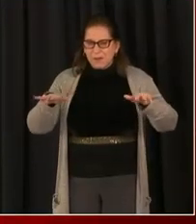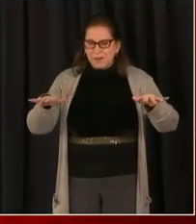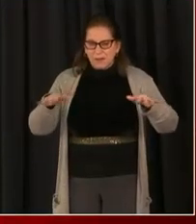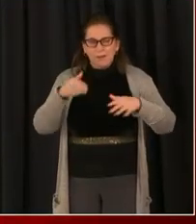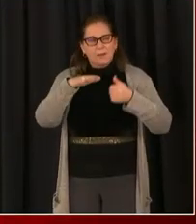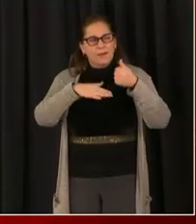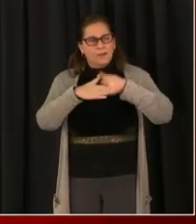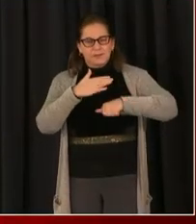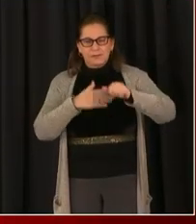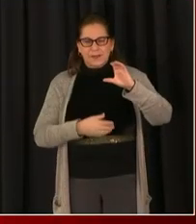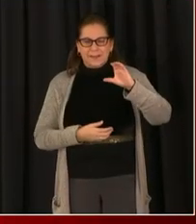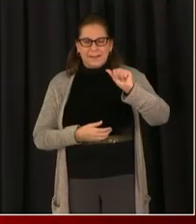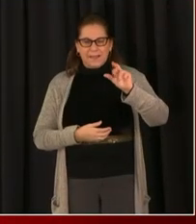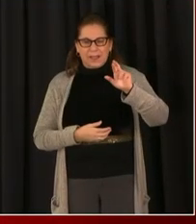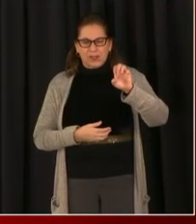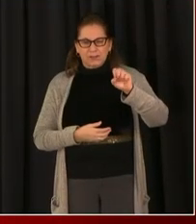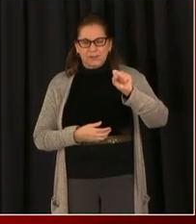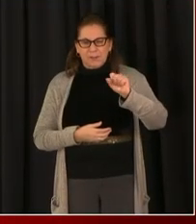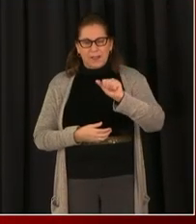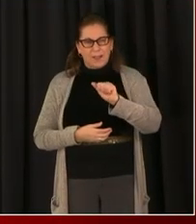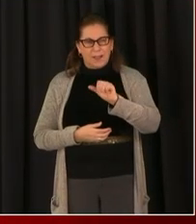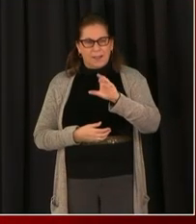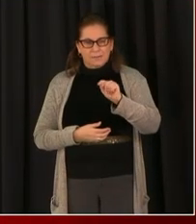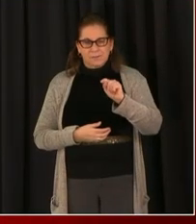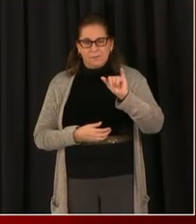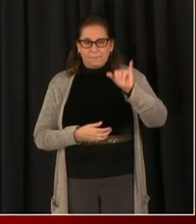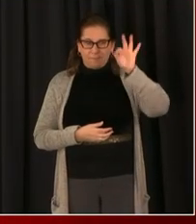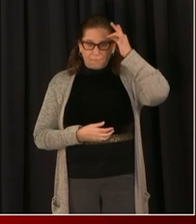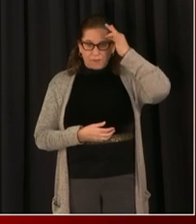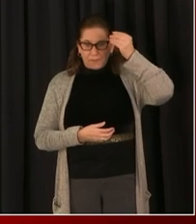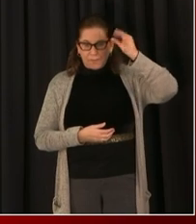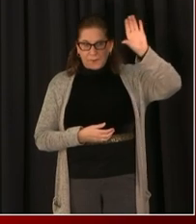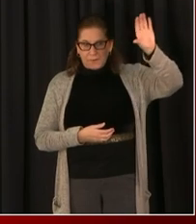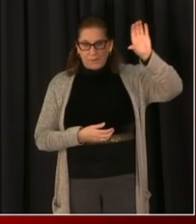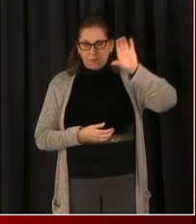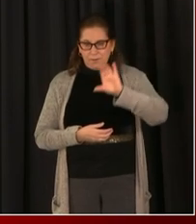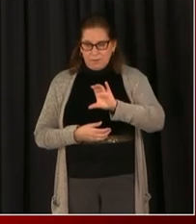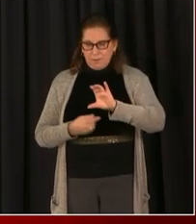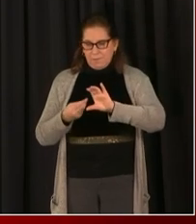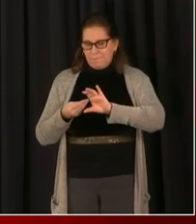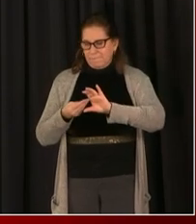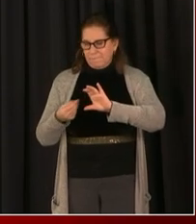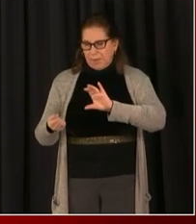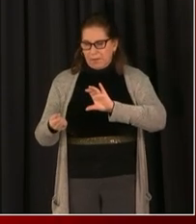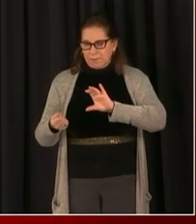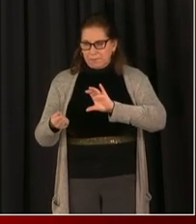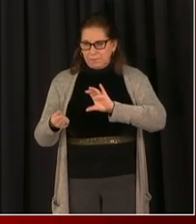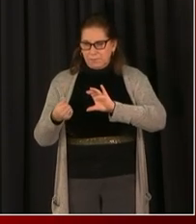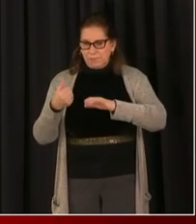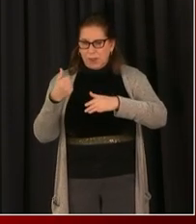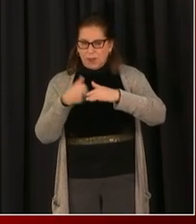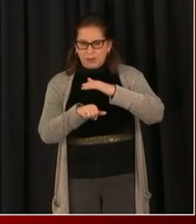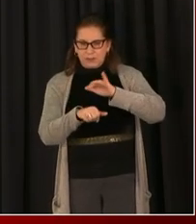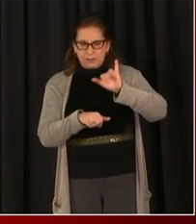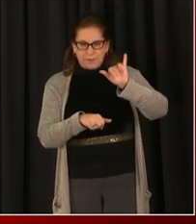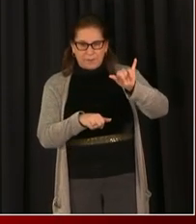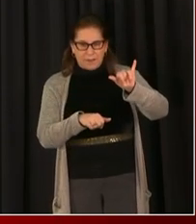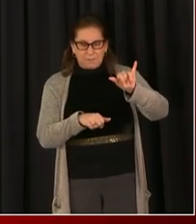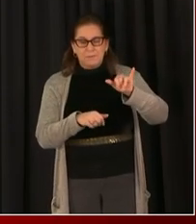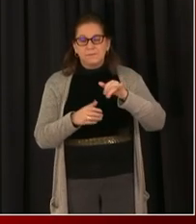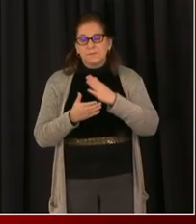individuals in some cases, like the criteria list, that could have received unemployment insurance